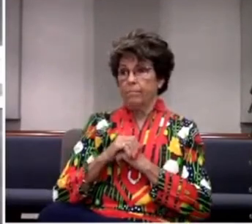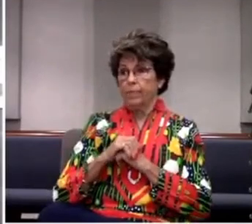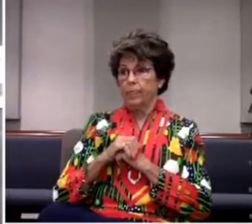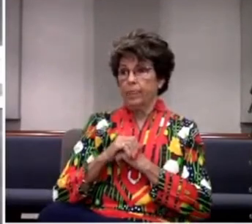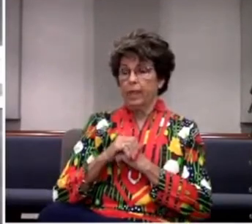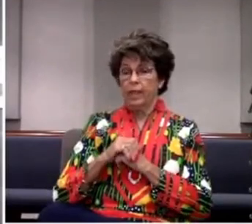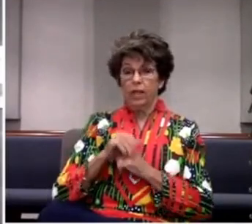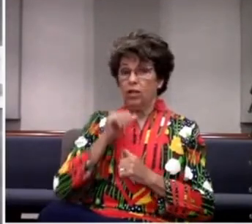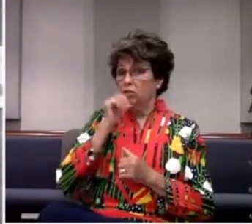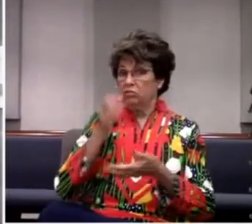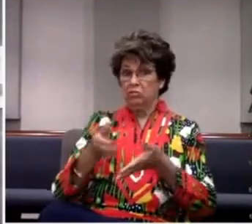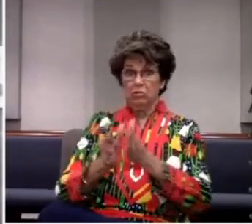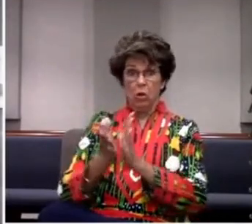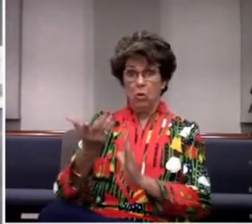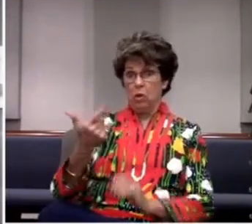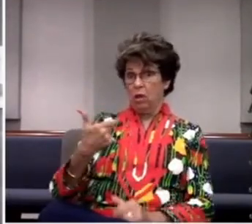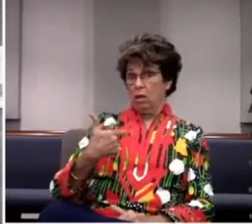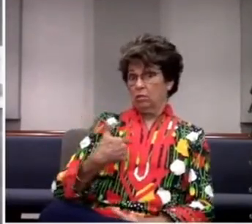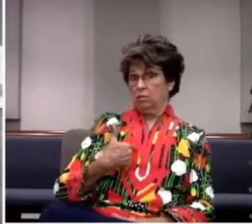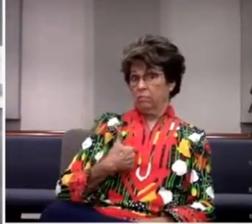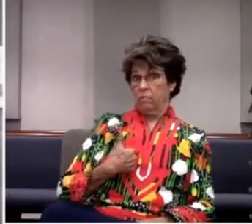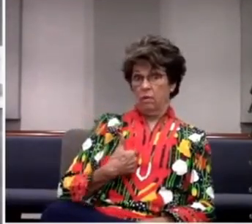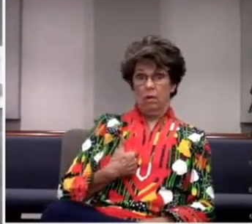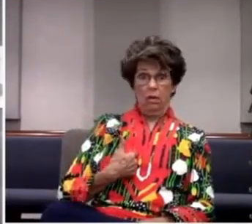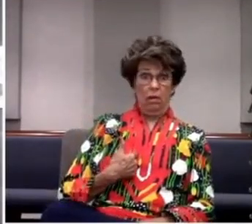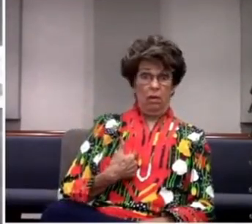don't ask me.